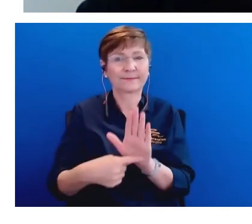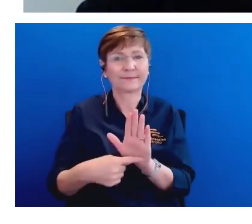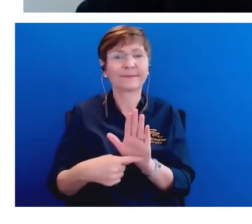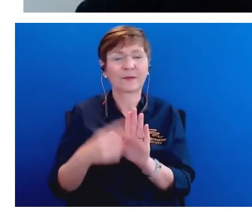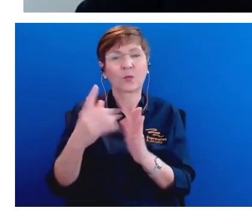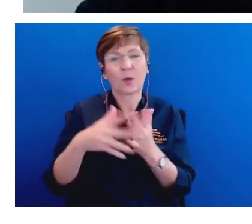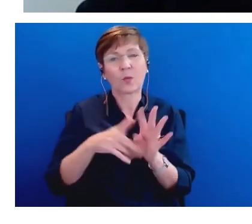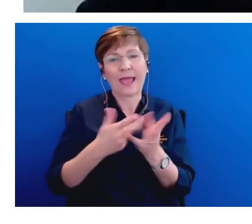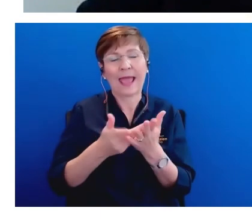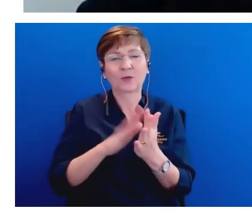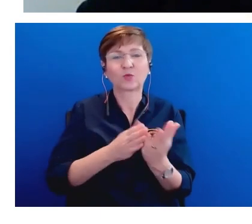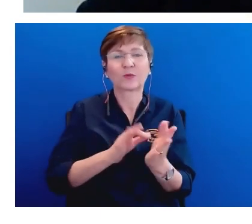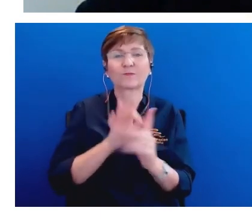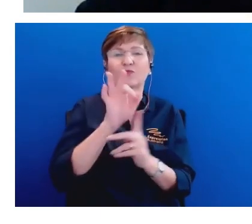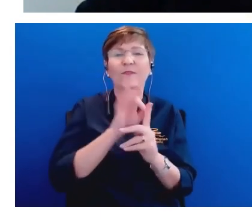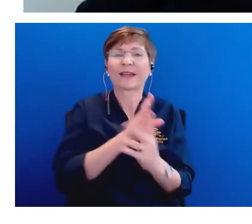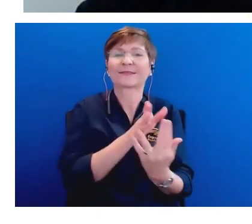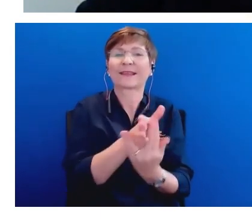accessibility.